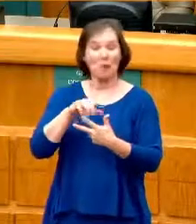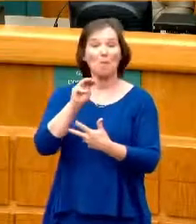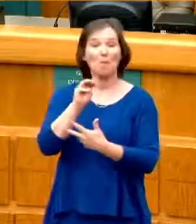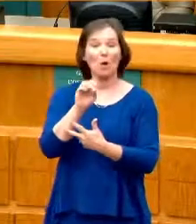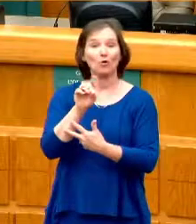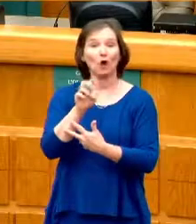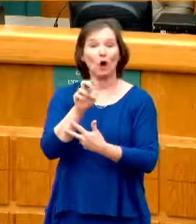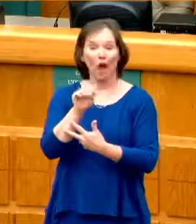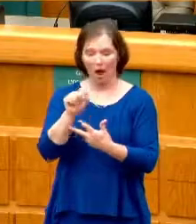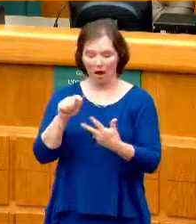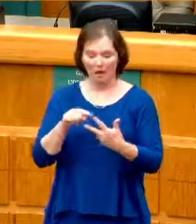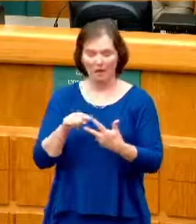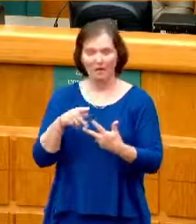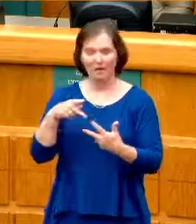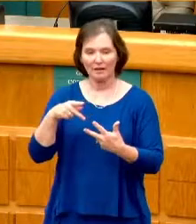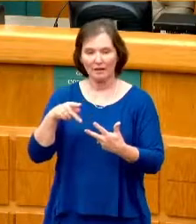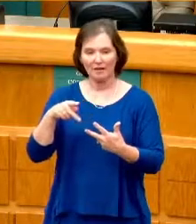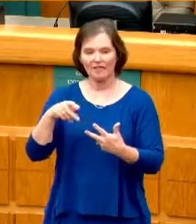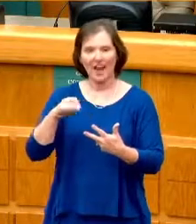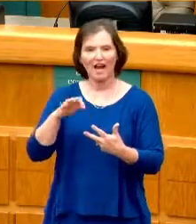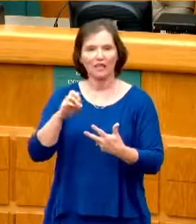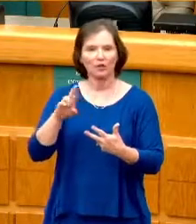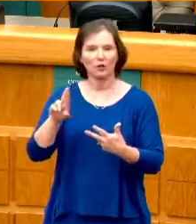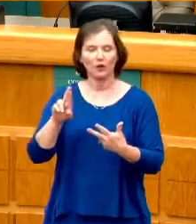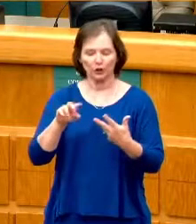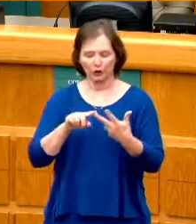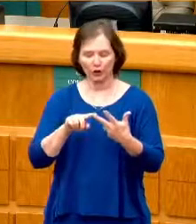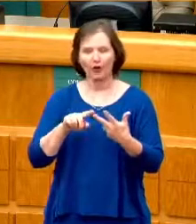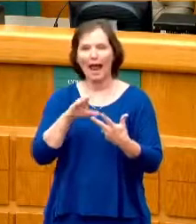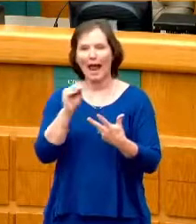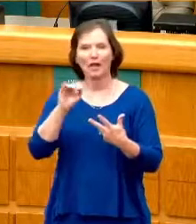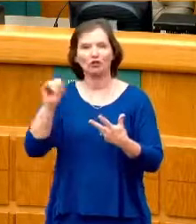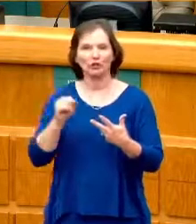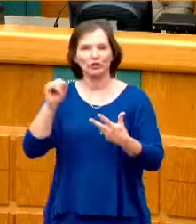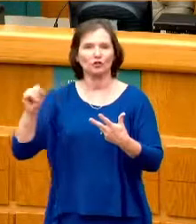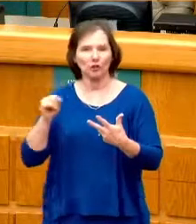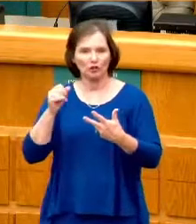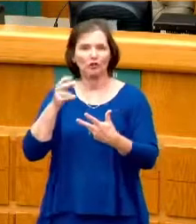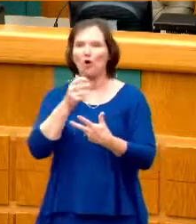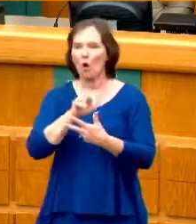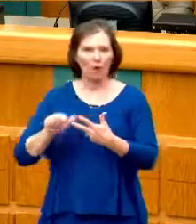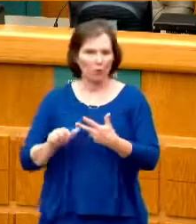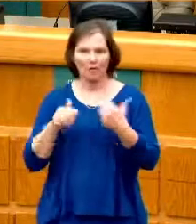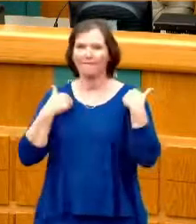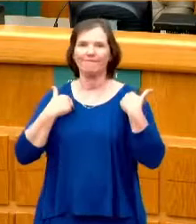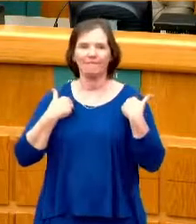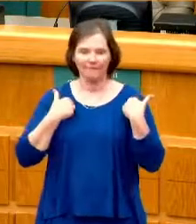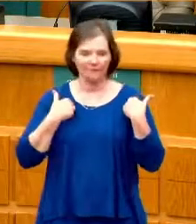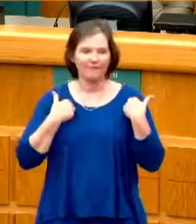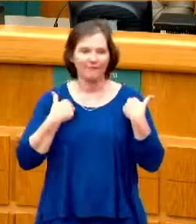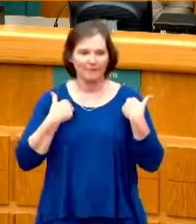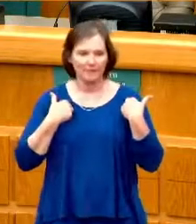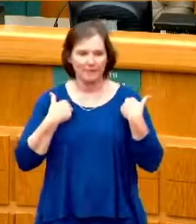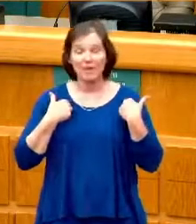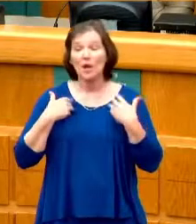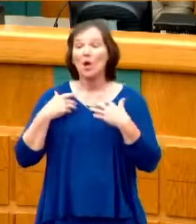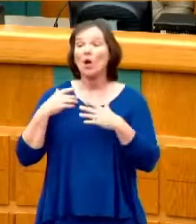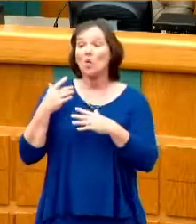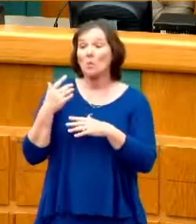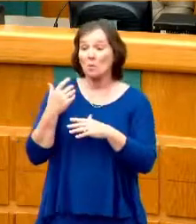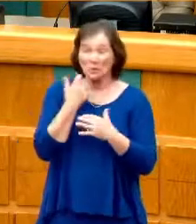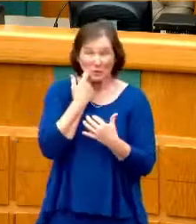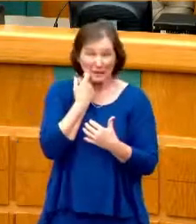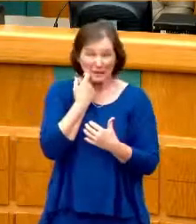important information regarding the number of vaccinated people in our state. As of April 5th, 16.5% of